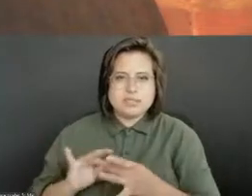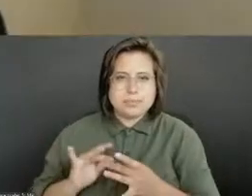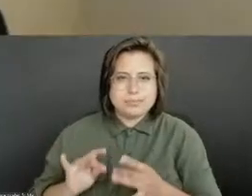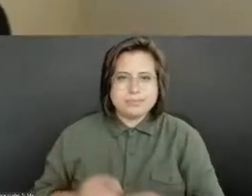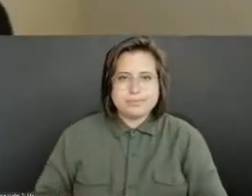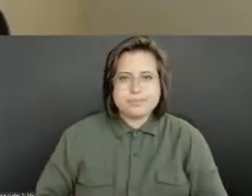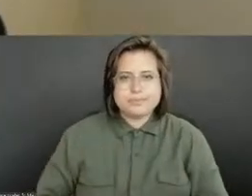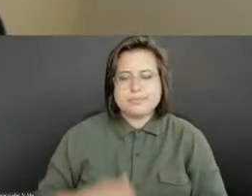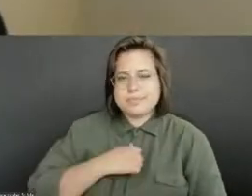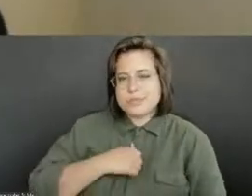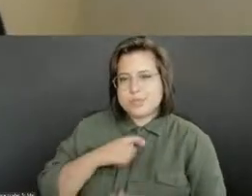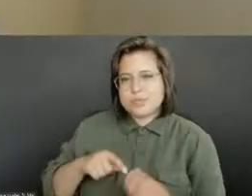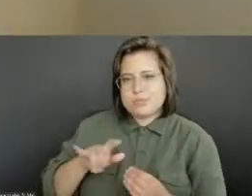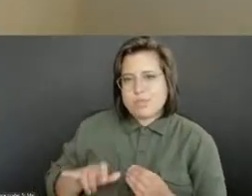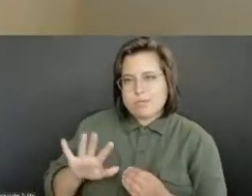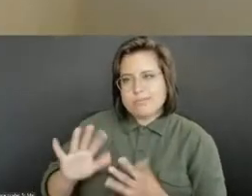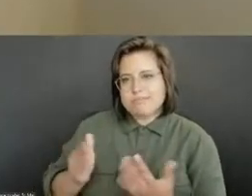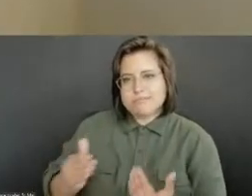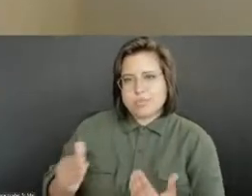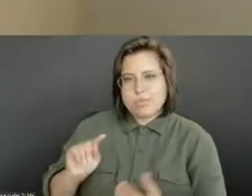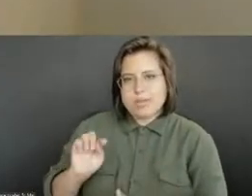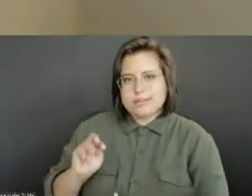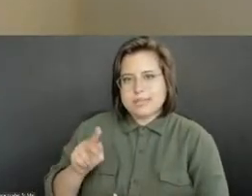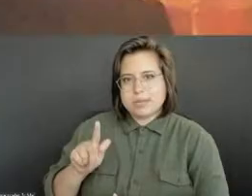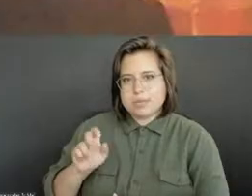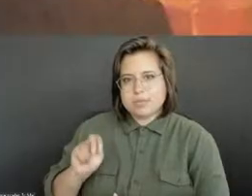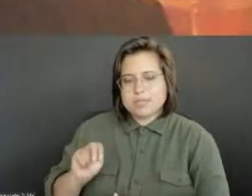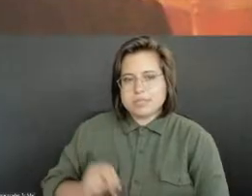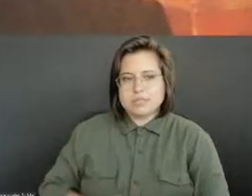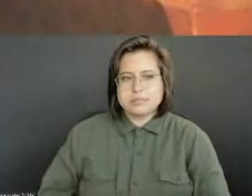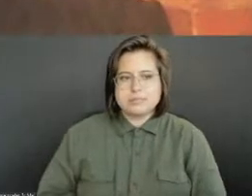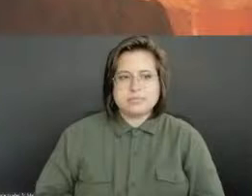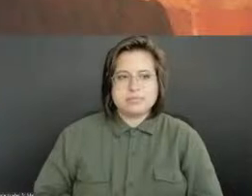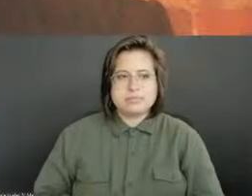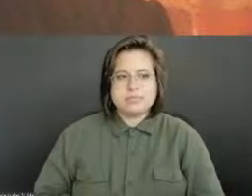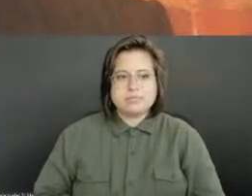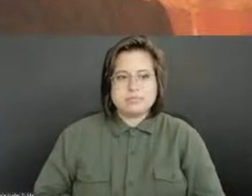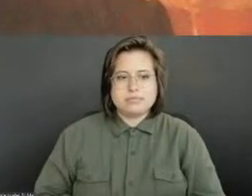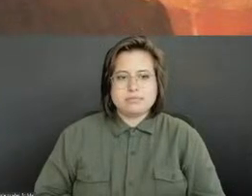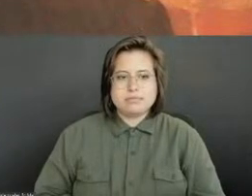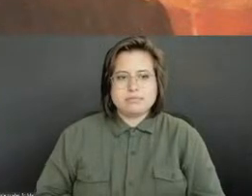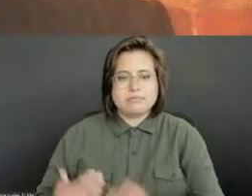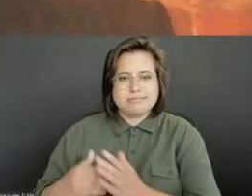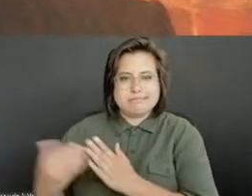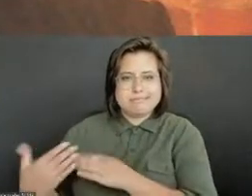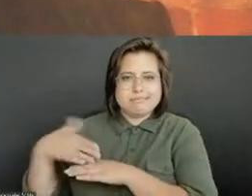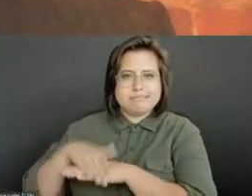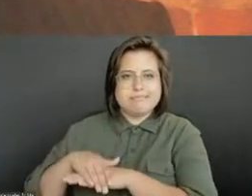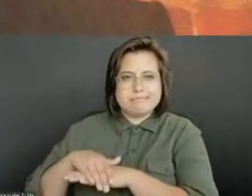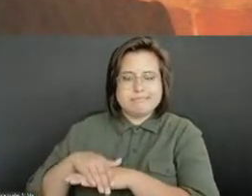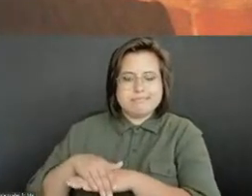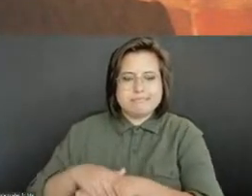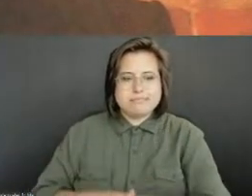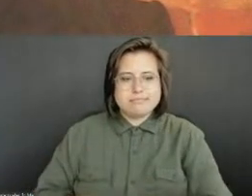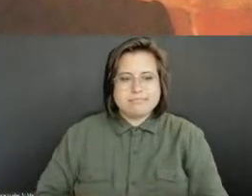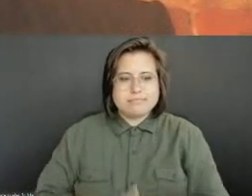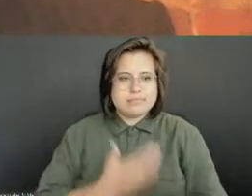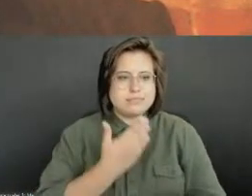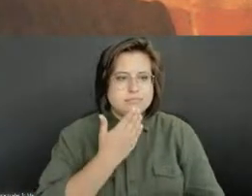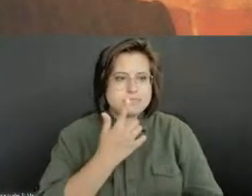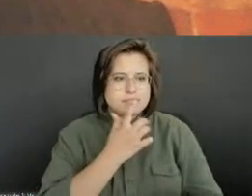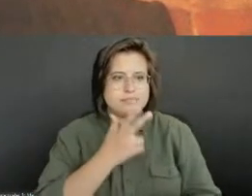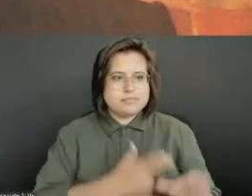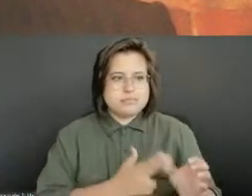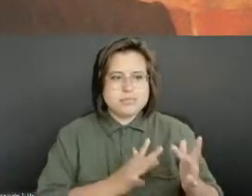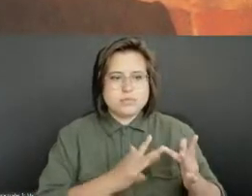Sorry about that, Mr. Templeton. Please go ahead. We'll circle back to Mr. John William Templeton. Sir, I see you online, and you have 3